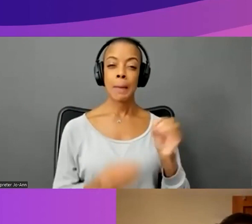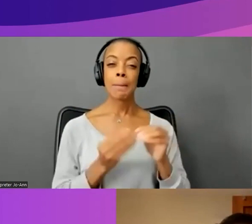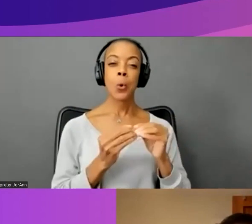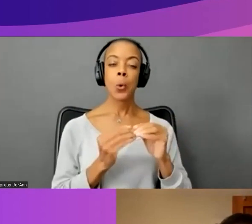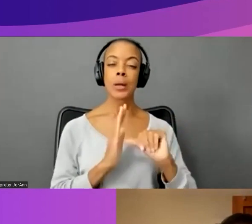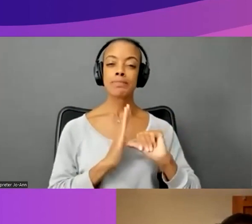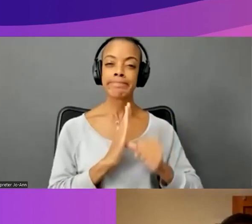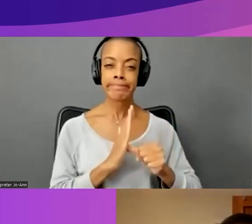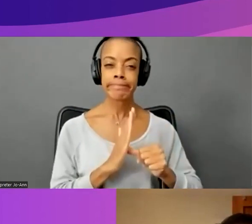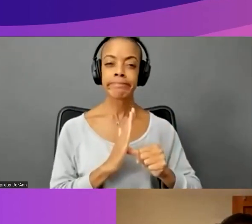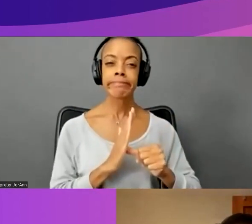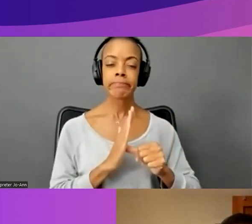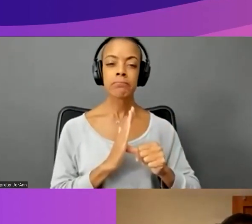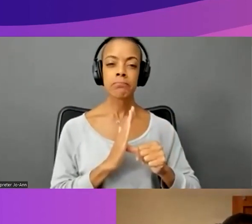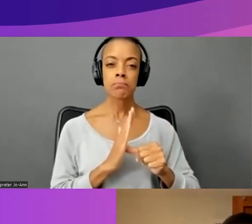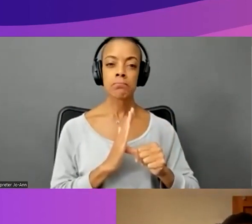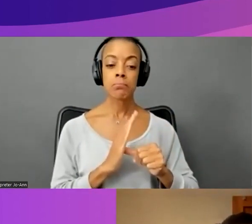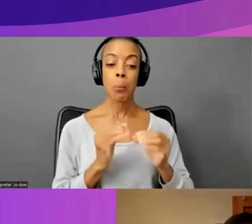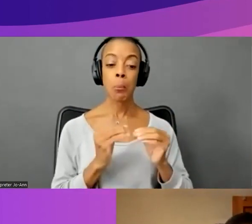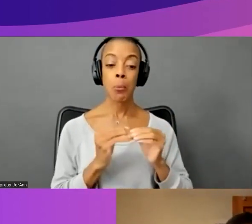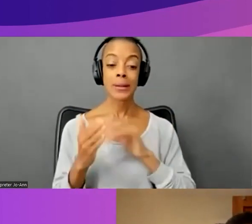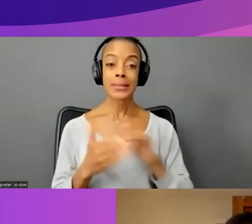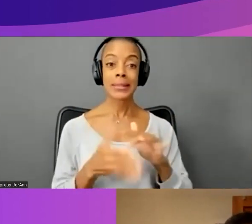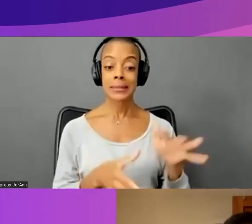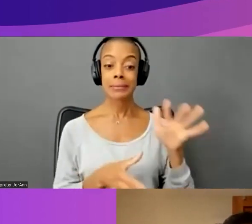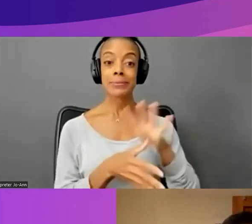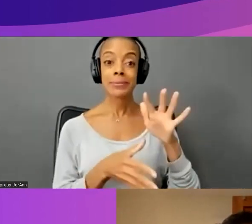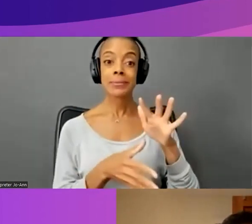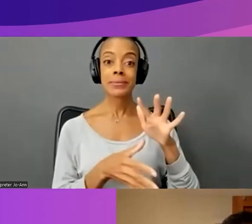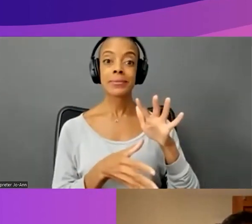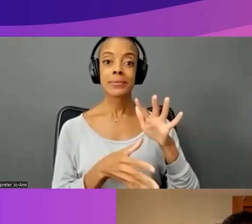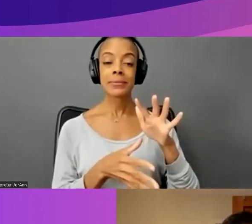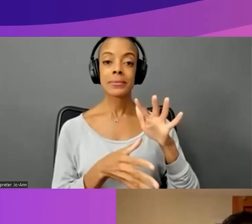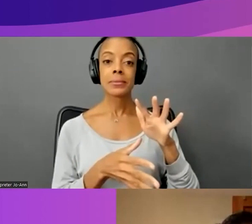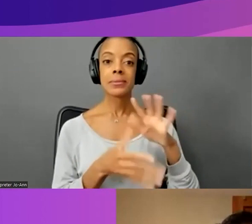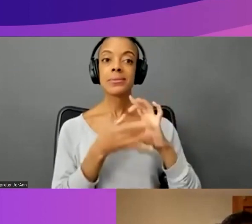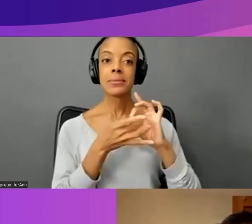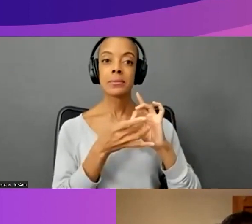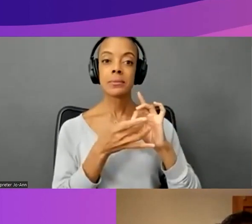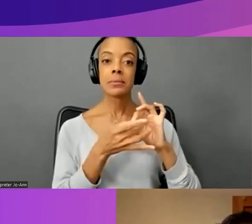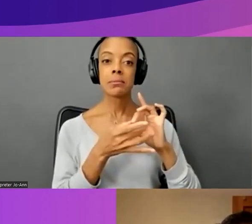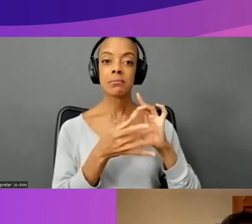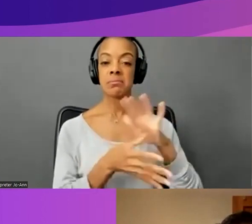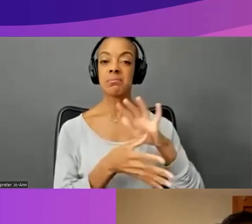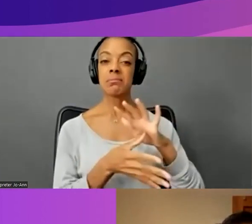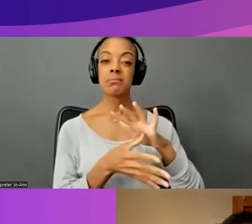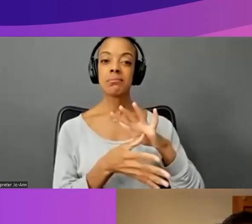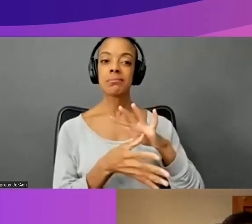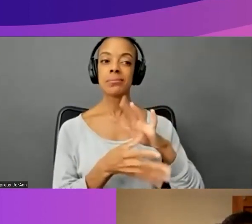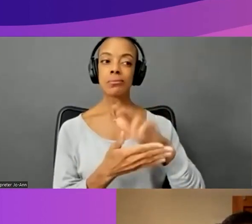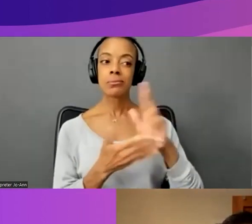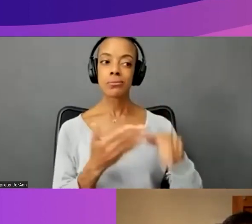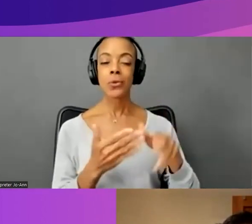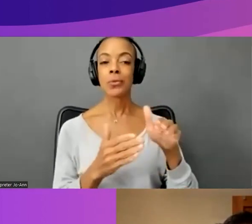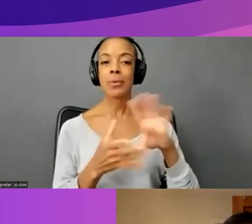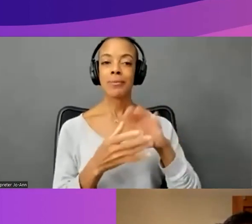A lot of these studies that highlight these disparities often highlight the outcomes related to the Black